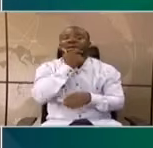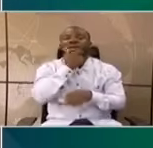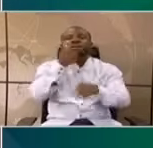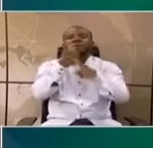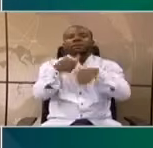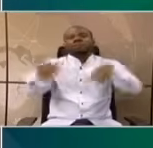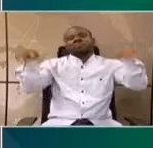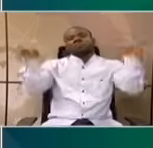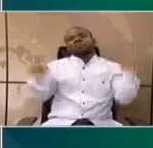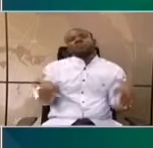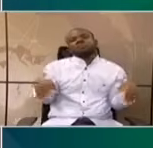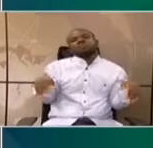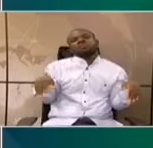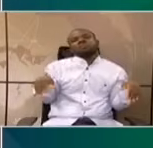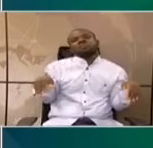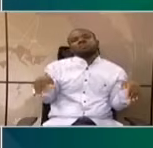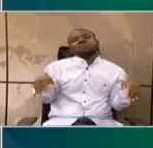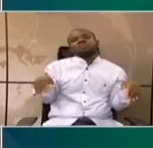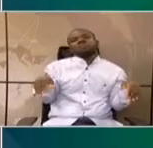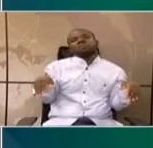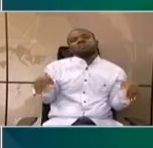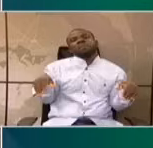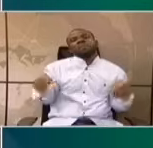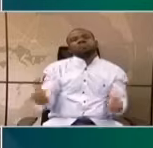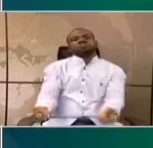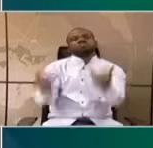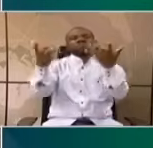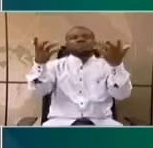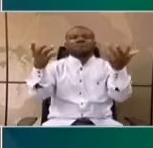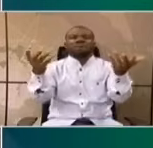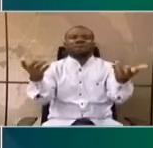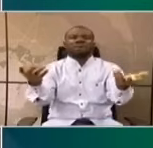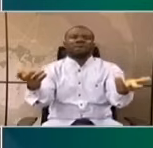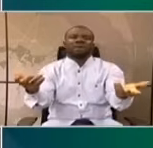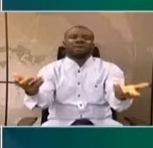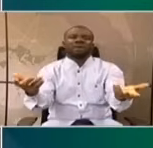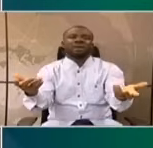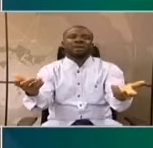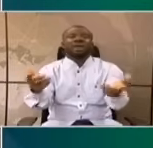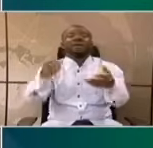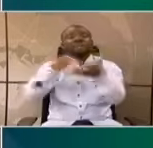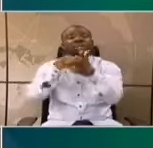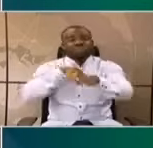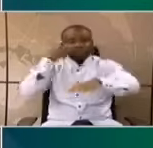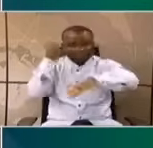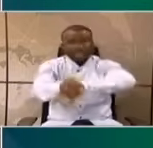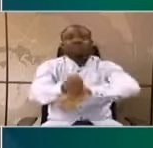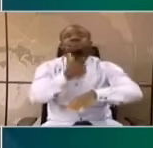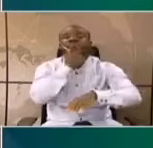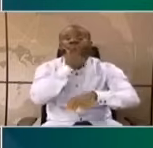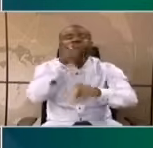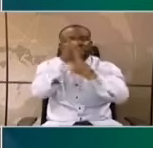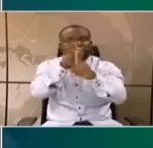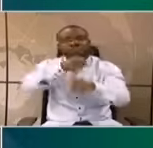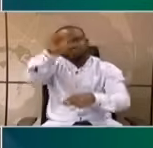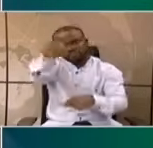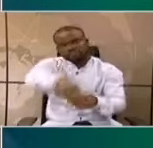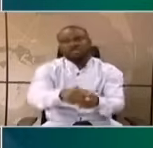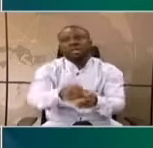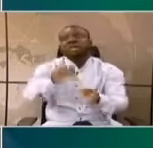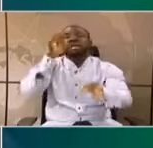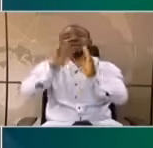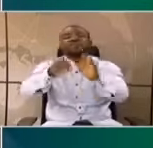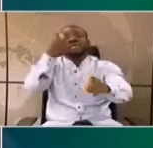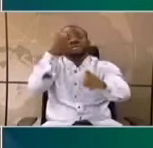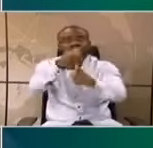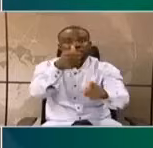This Galamsey is led by the president. So a barman on Kahwa